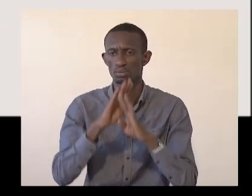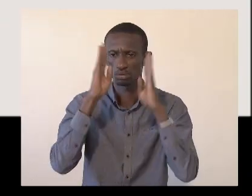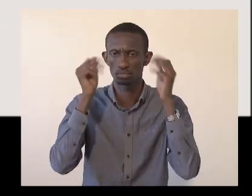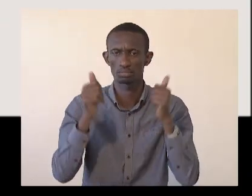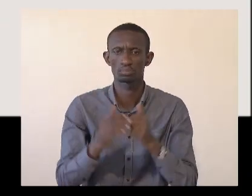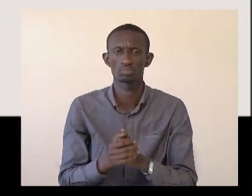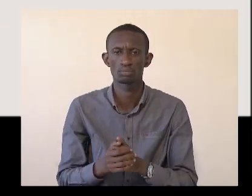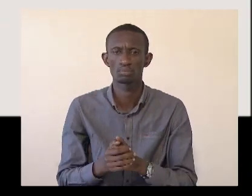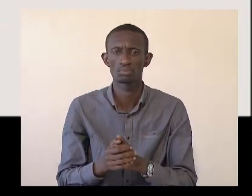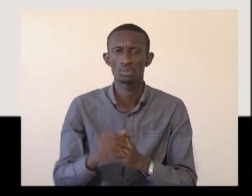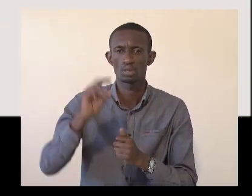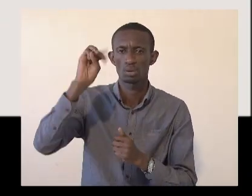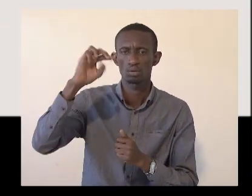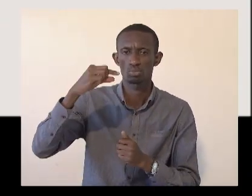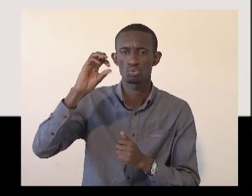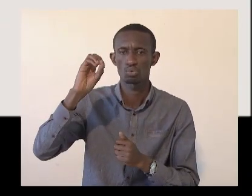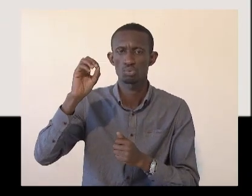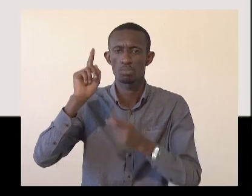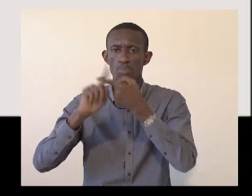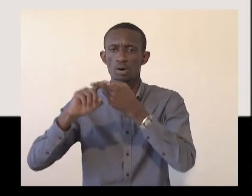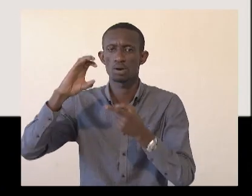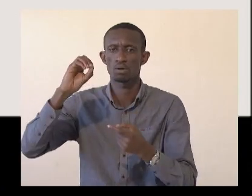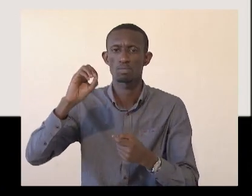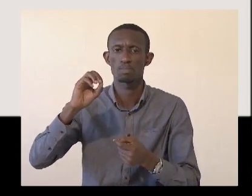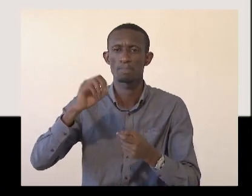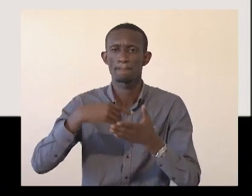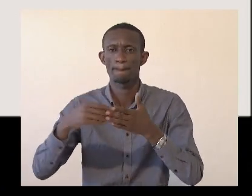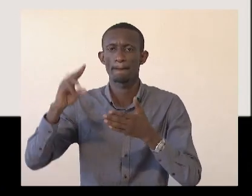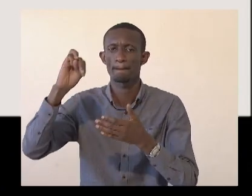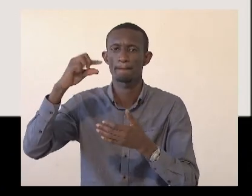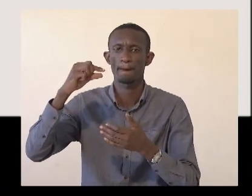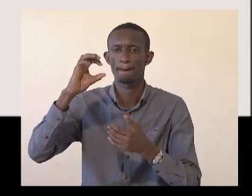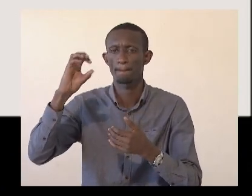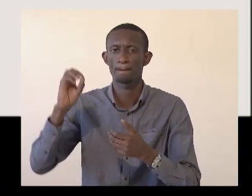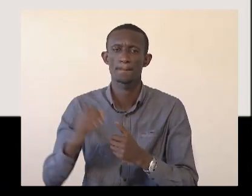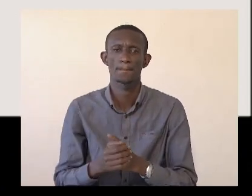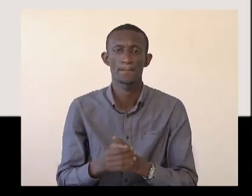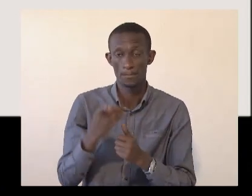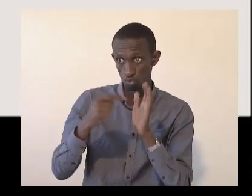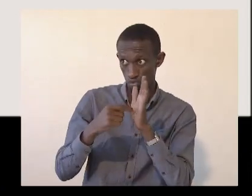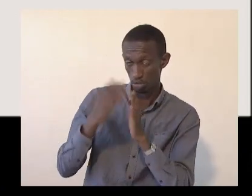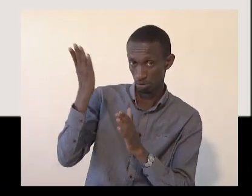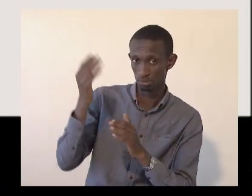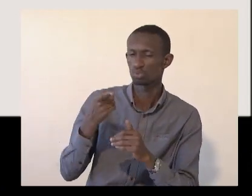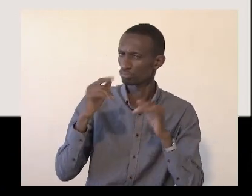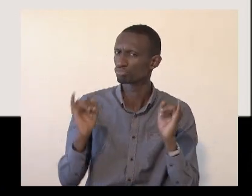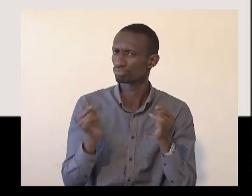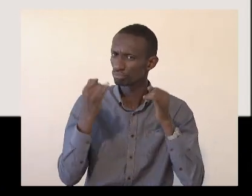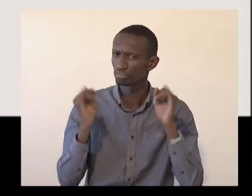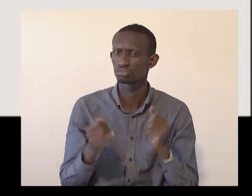Magnesium oxide with calcium carbon dioxide, magnesium carbonate. These examples, you will try